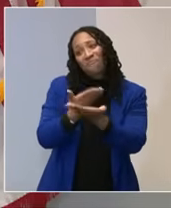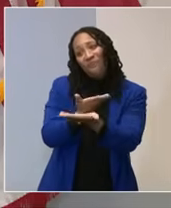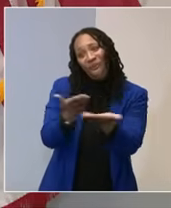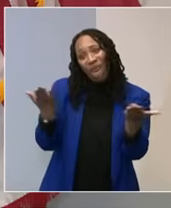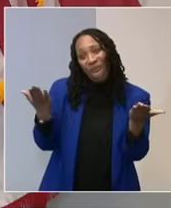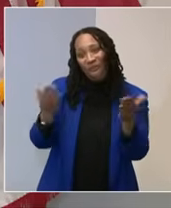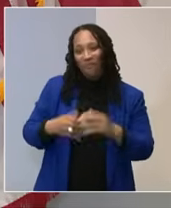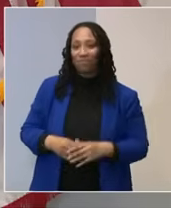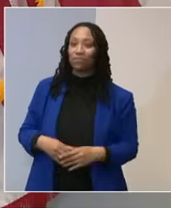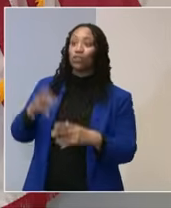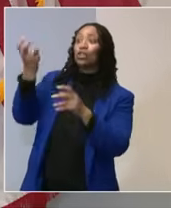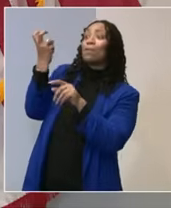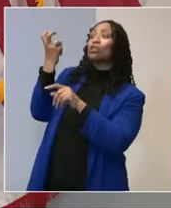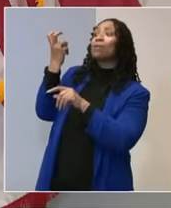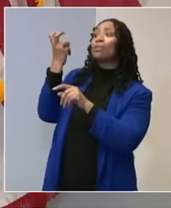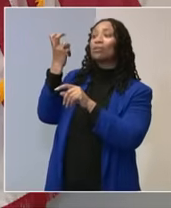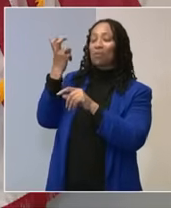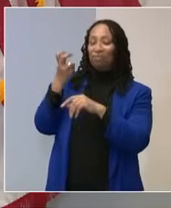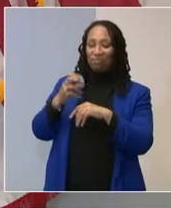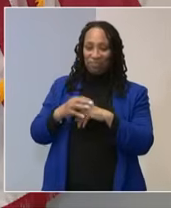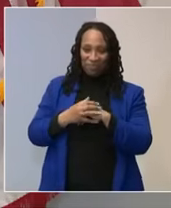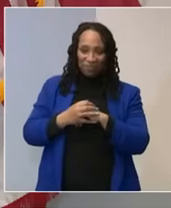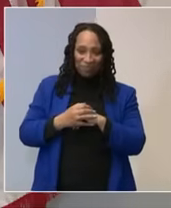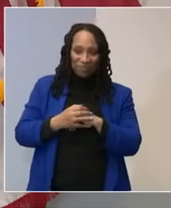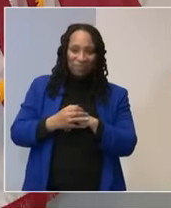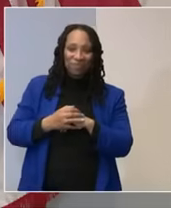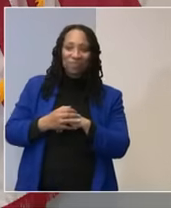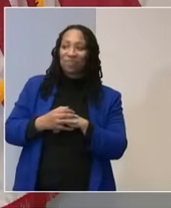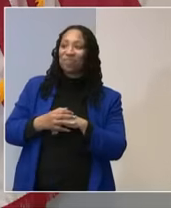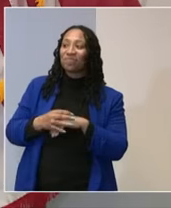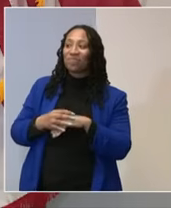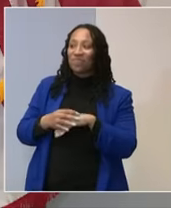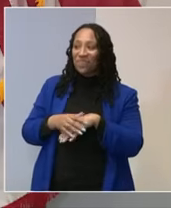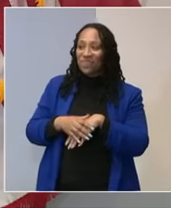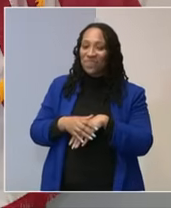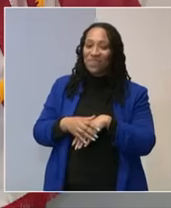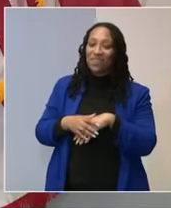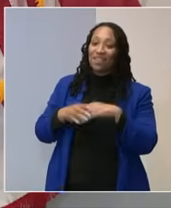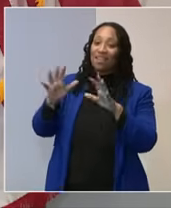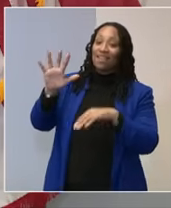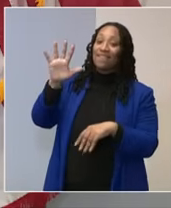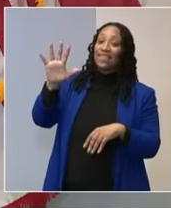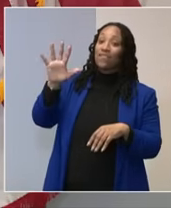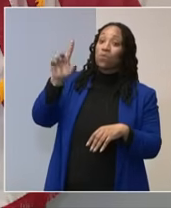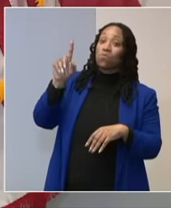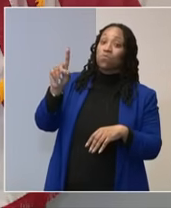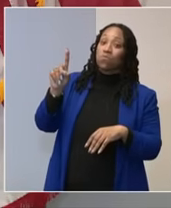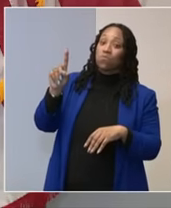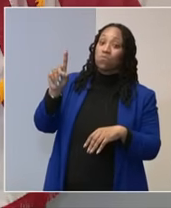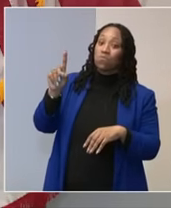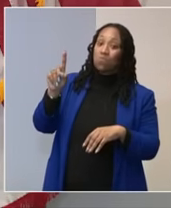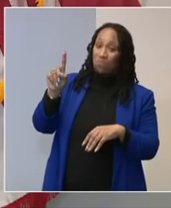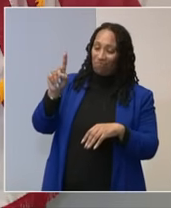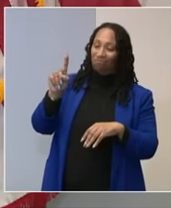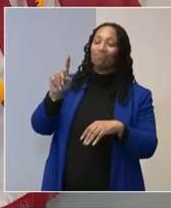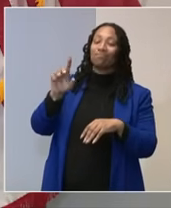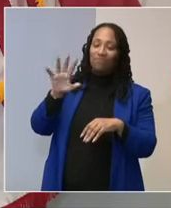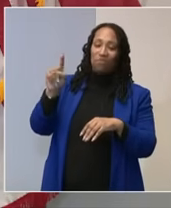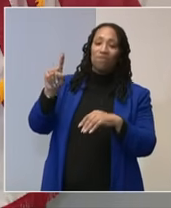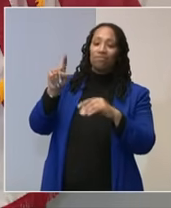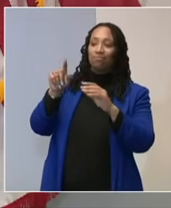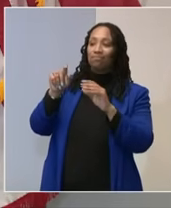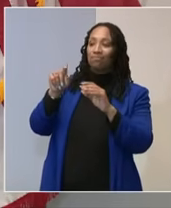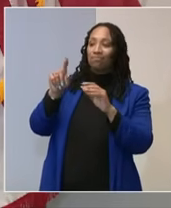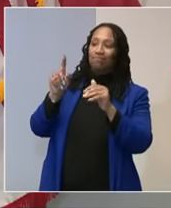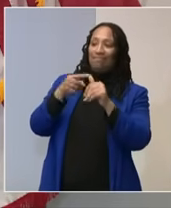up. Thanks, Mayor. Martin Ostermuel from the 51st. So you mentioned that you've been in D.C. politics for 20 years at every level that the